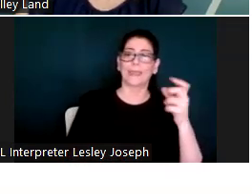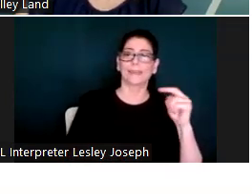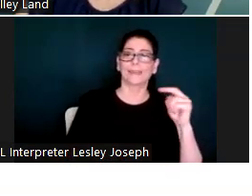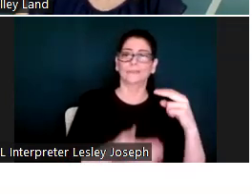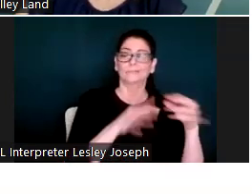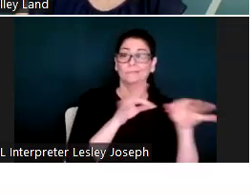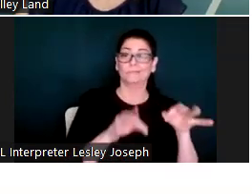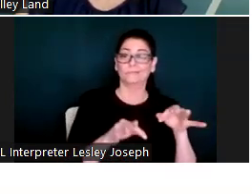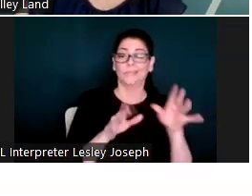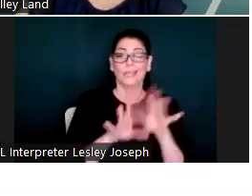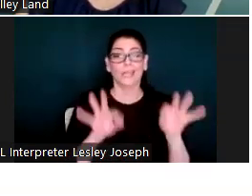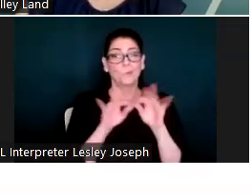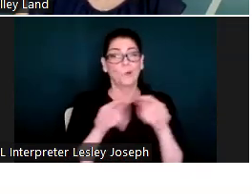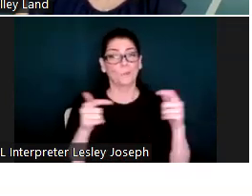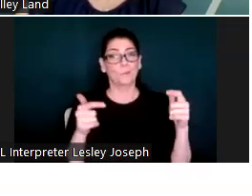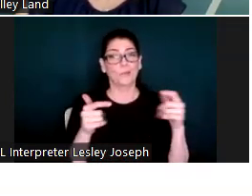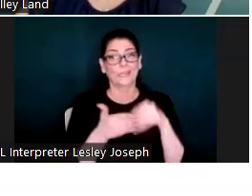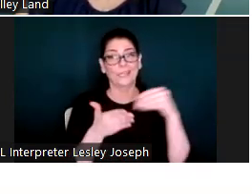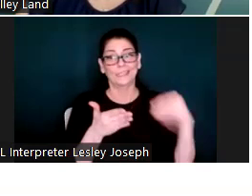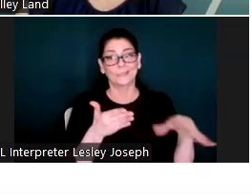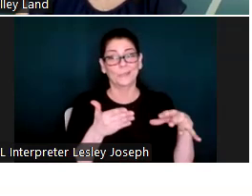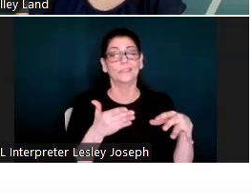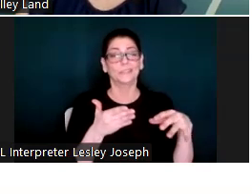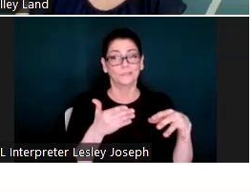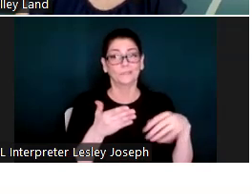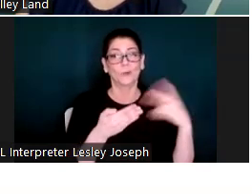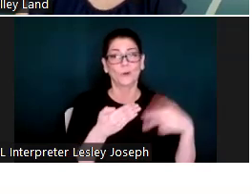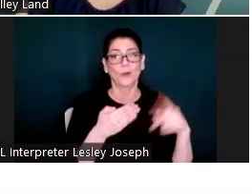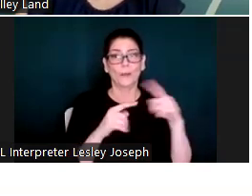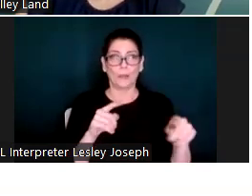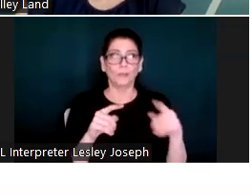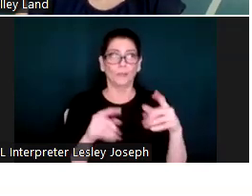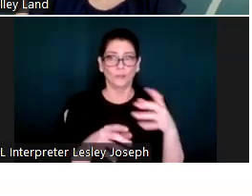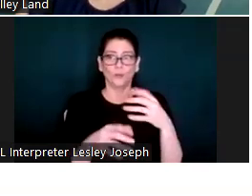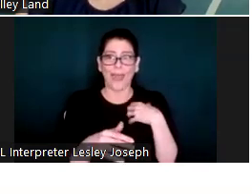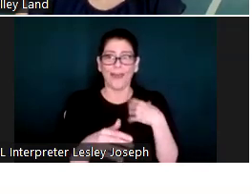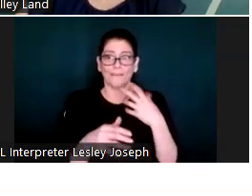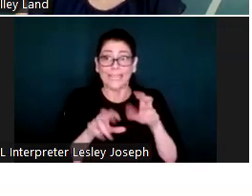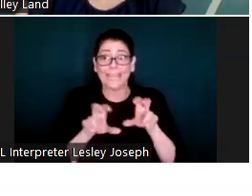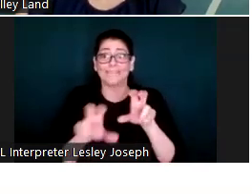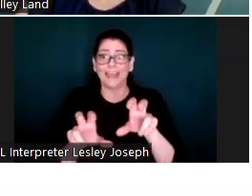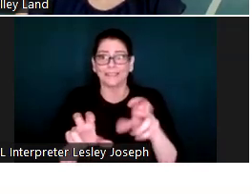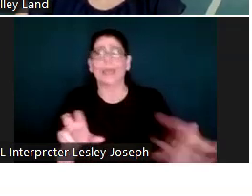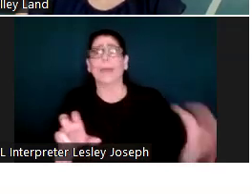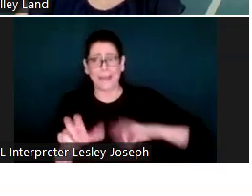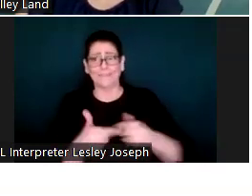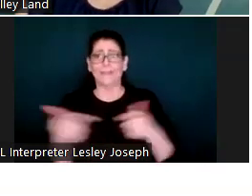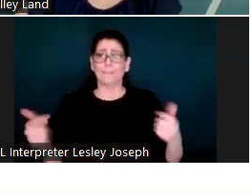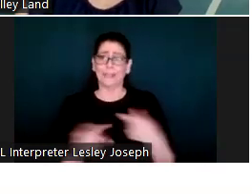large, expensive program, but it has return on investment, as Megan described. And then all the way